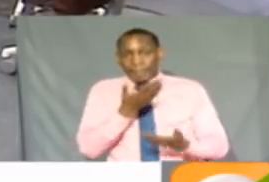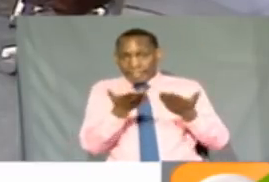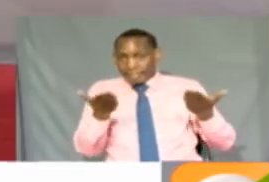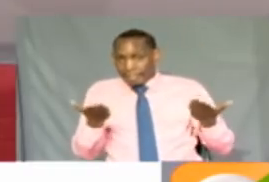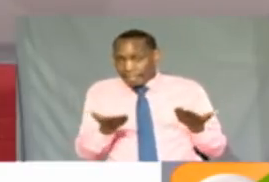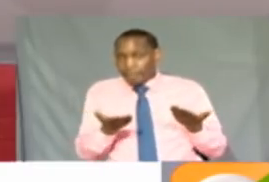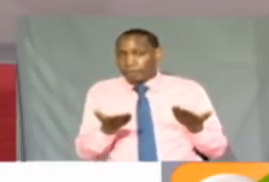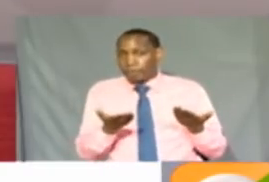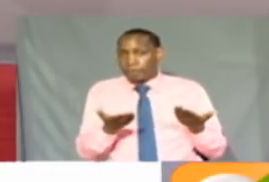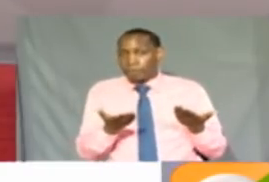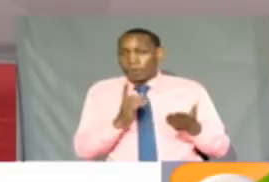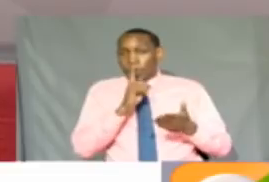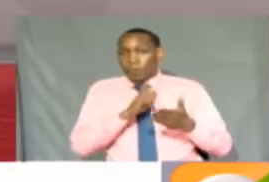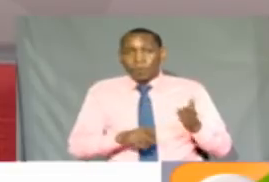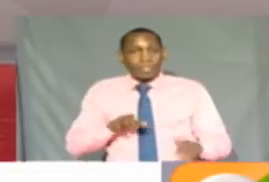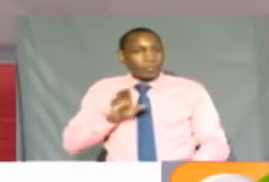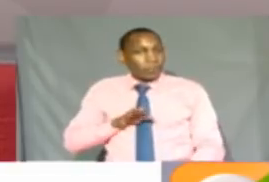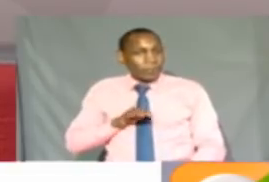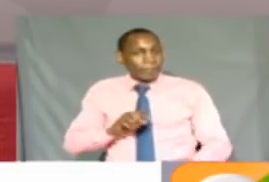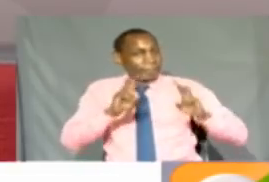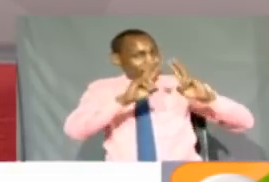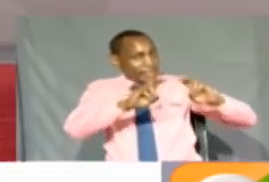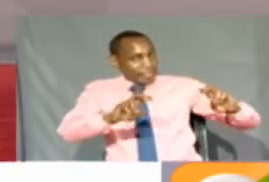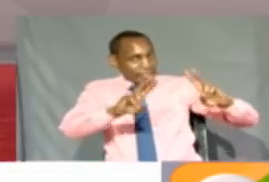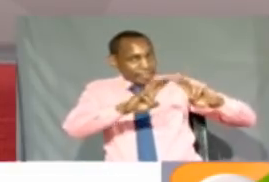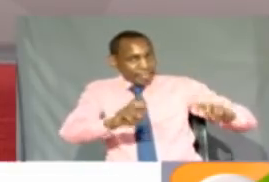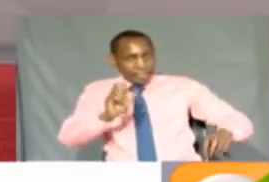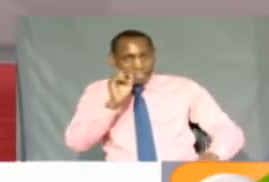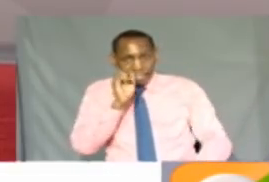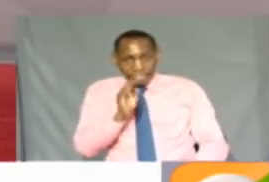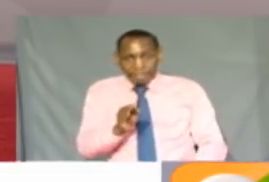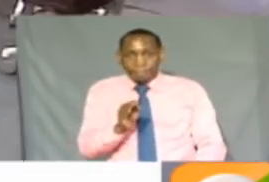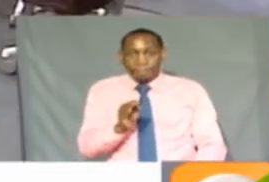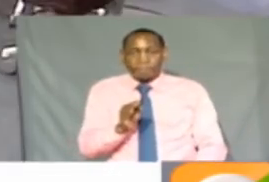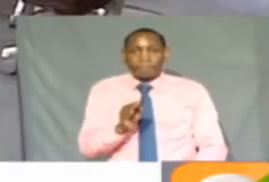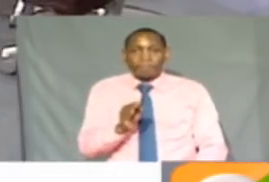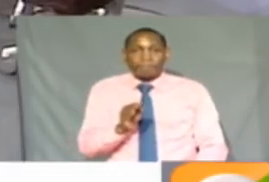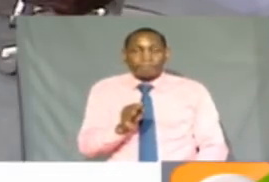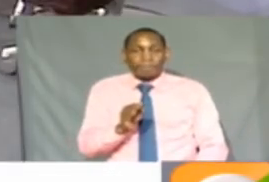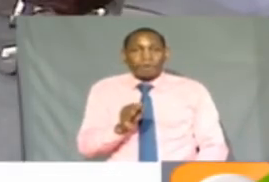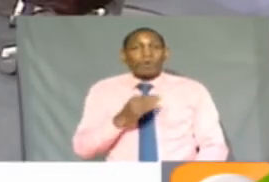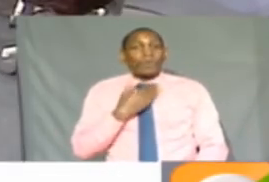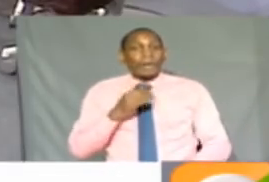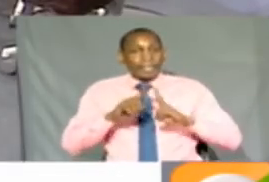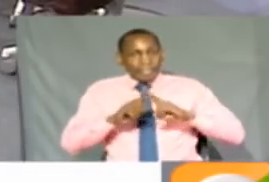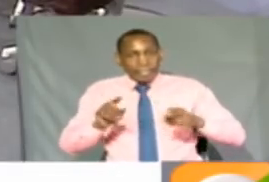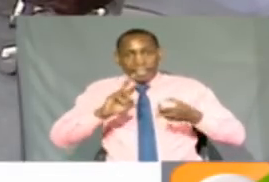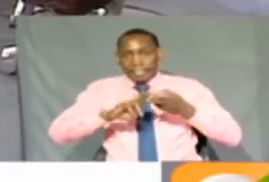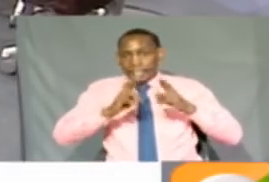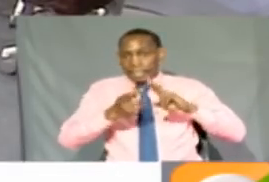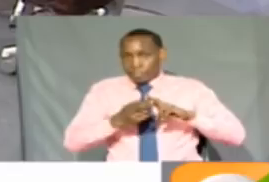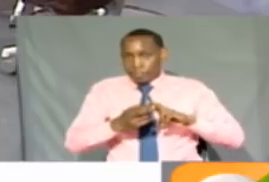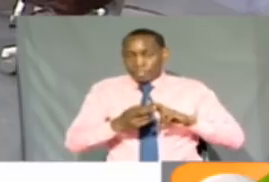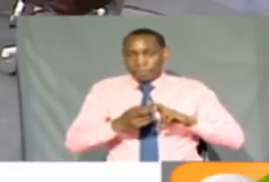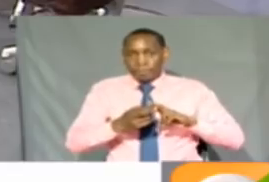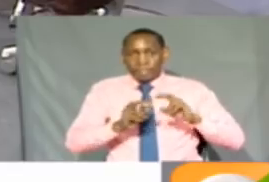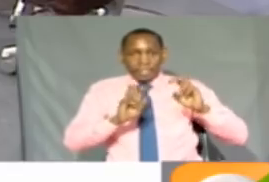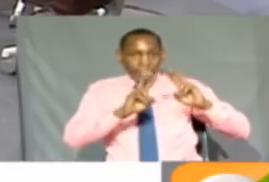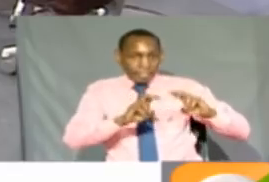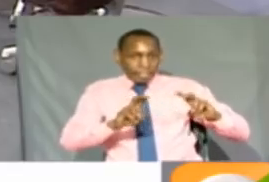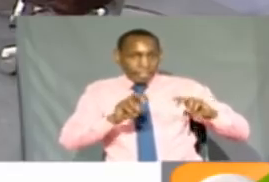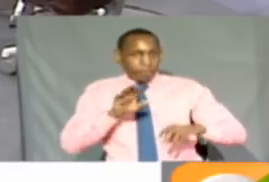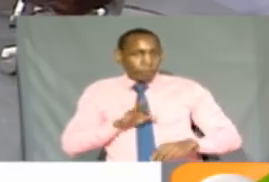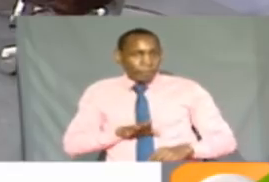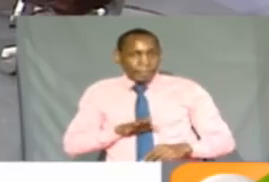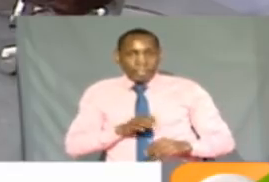what kind of women are you looking for? If you're thinking out to get into a relationship, what qualities are you looking for? Because, I mean,